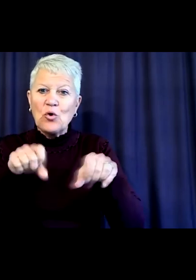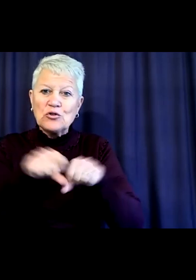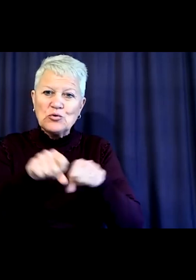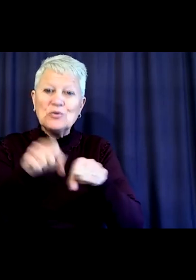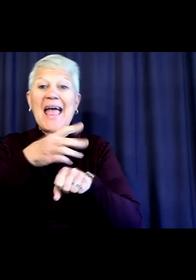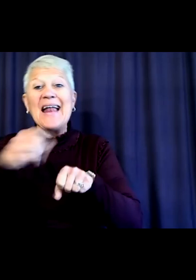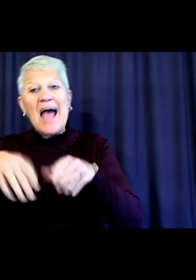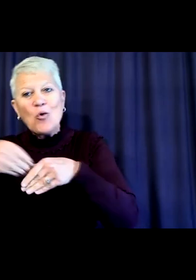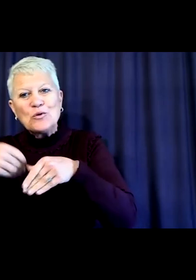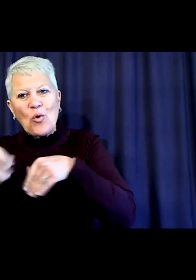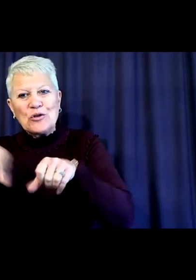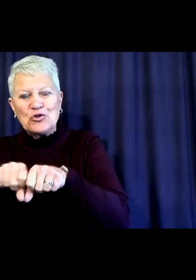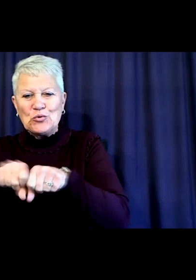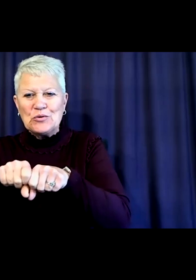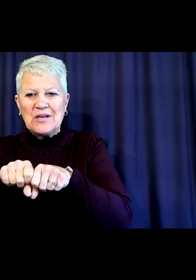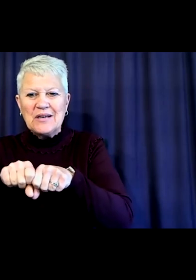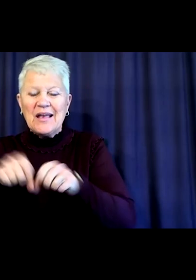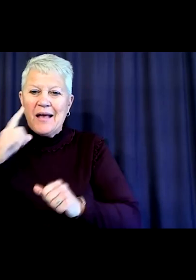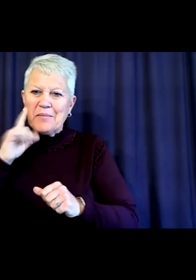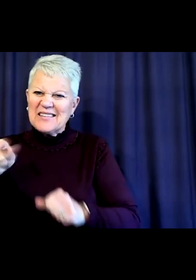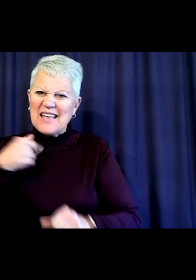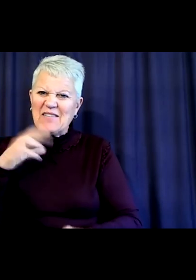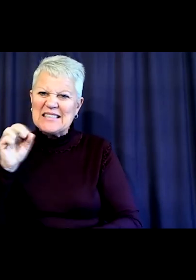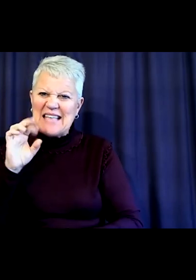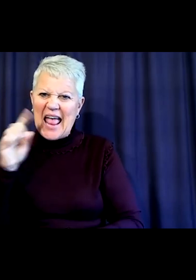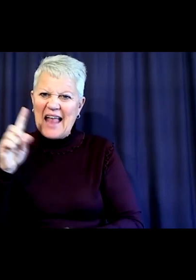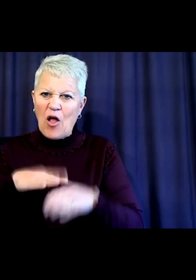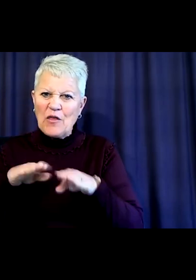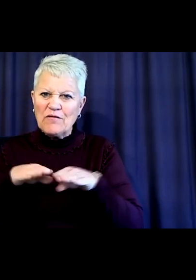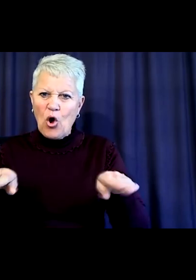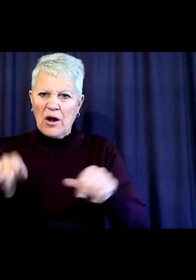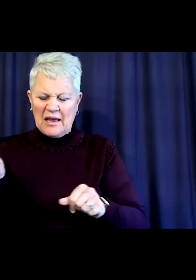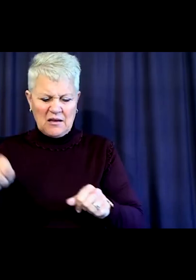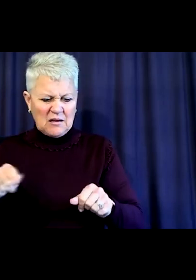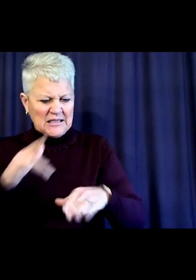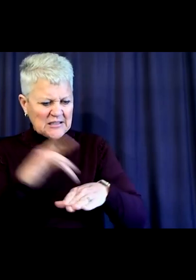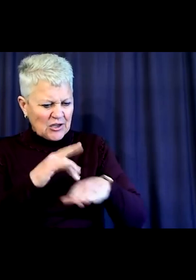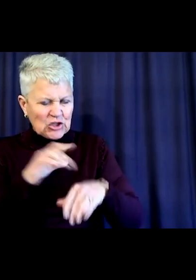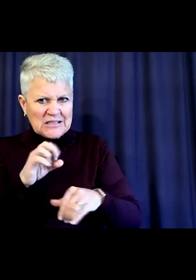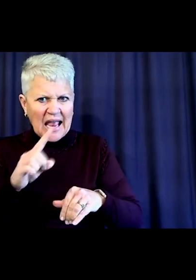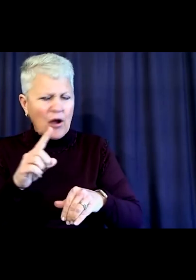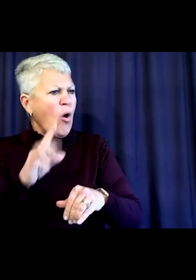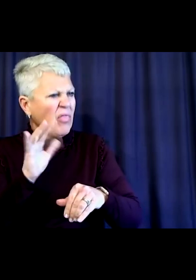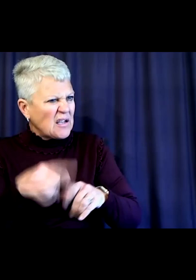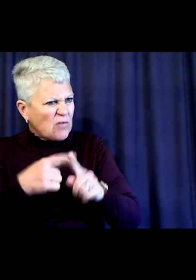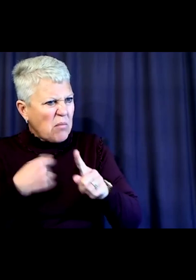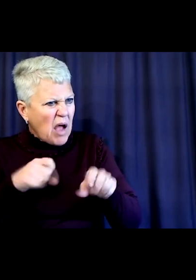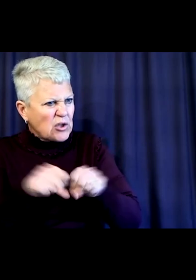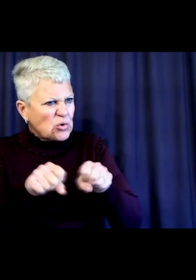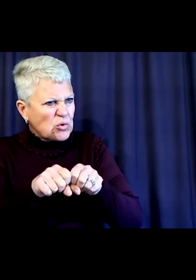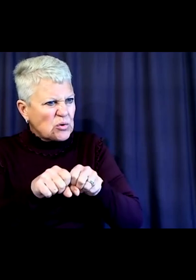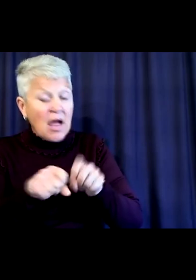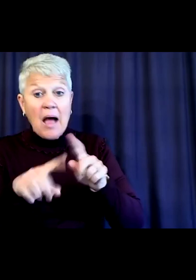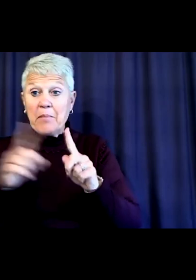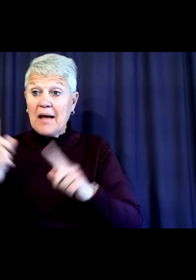shoes, because there was sand on the floor and he realized the sand came off of his shoes. But up until